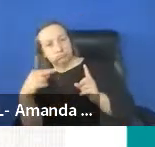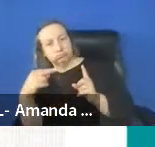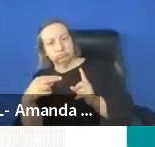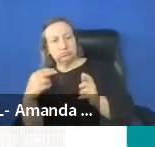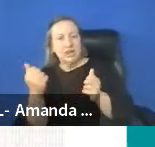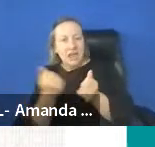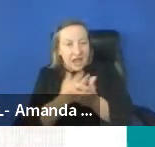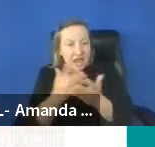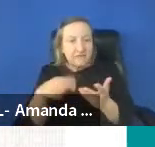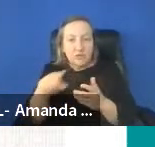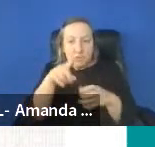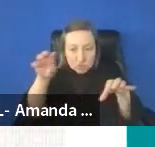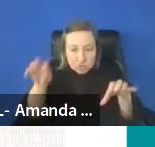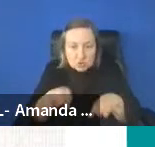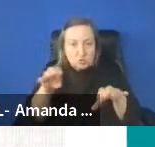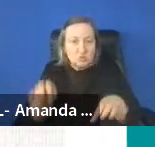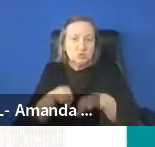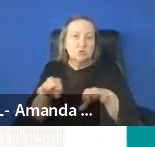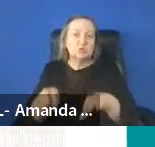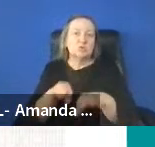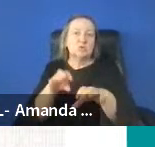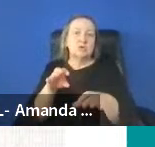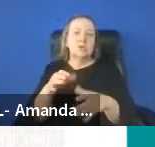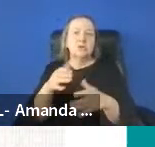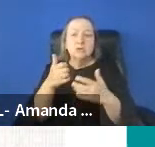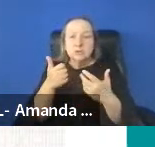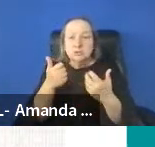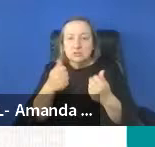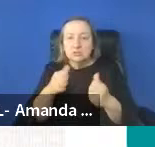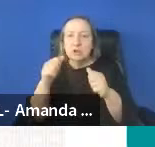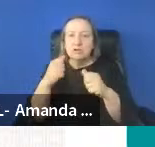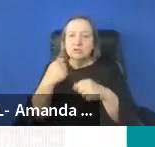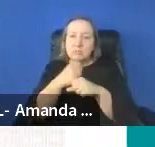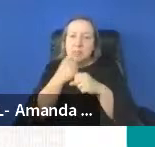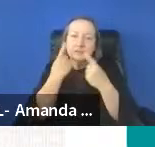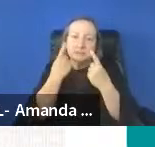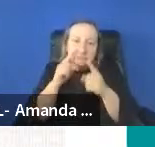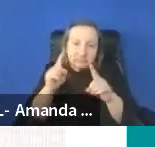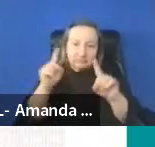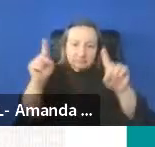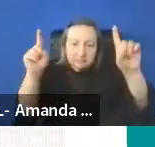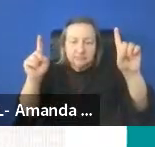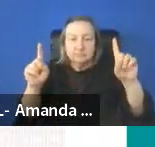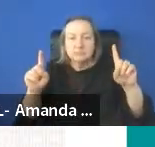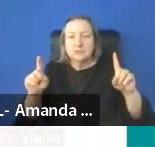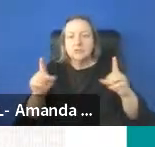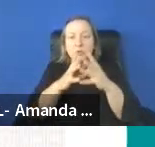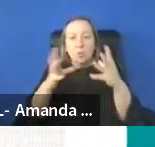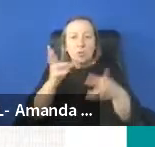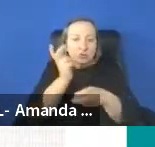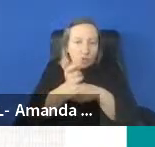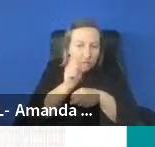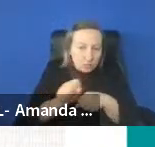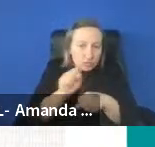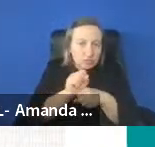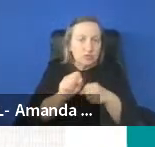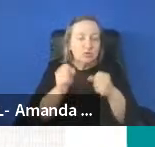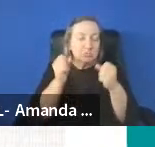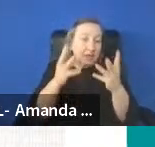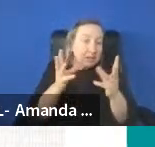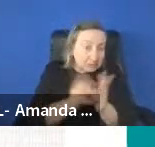putting into trying to make this a success, and all of the hard work and all of the meetings